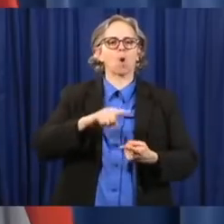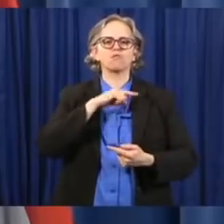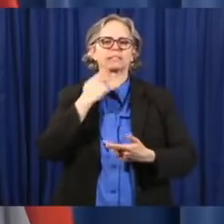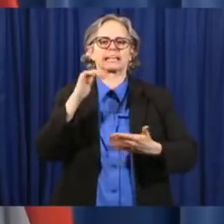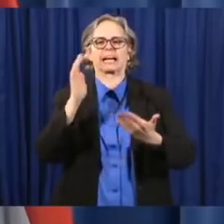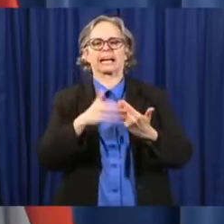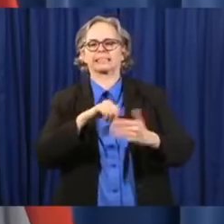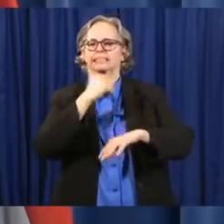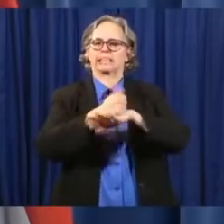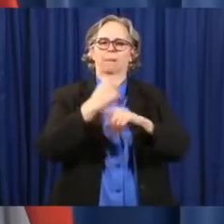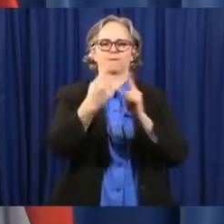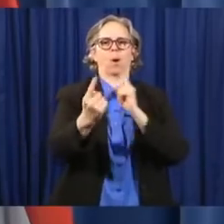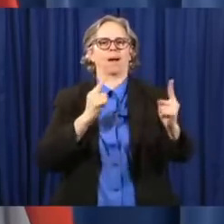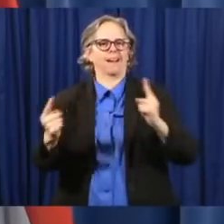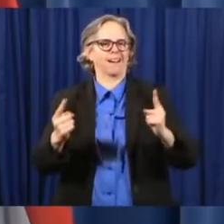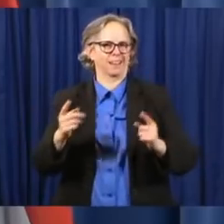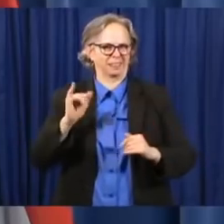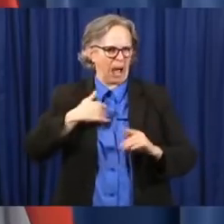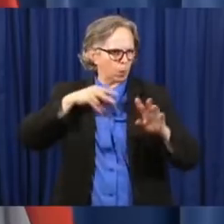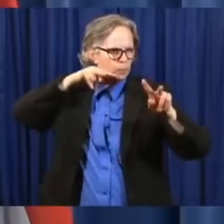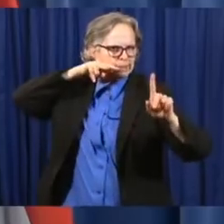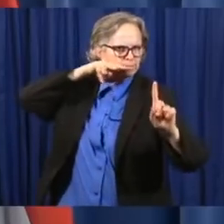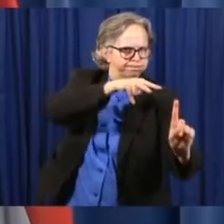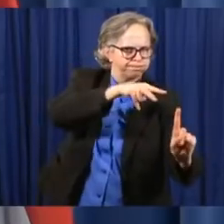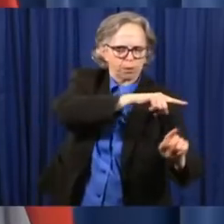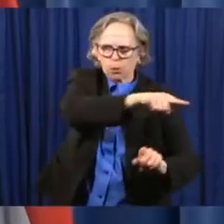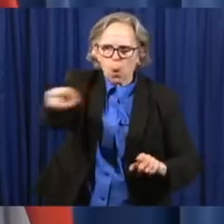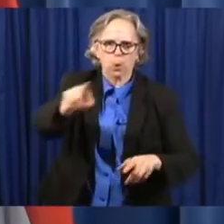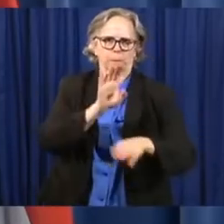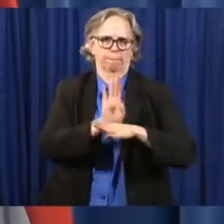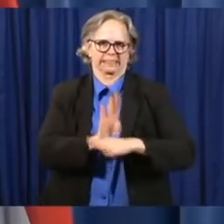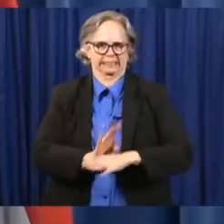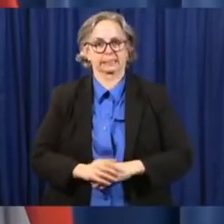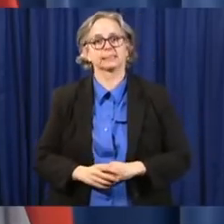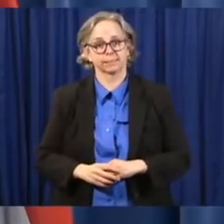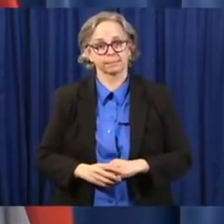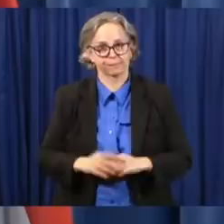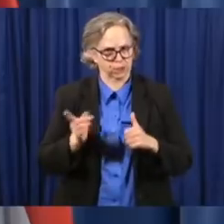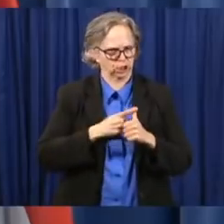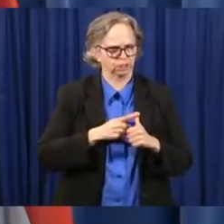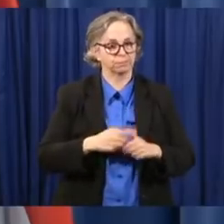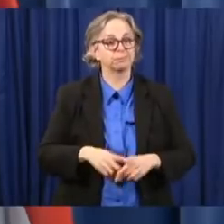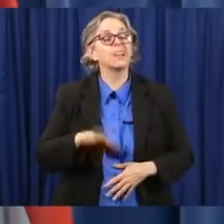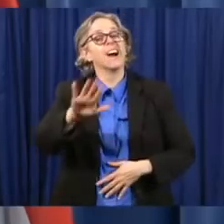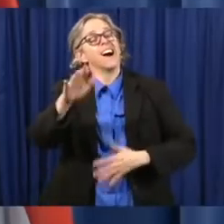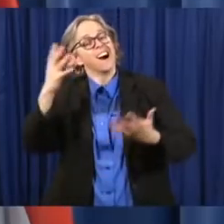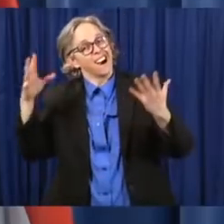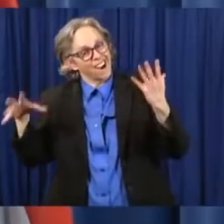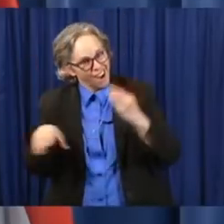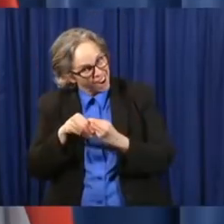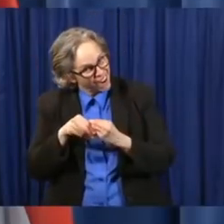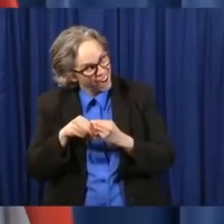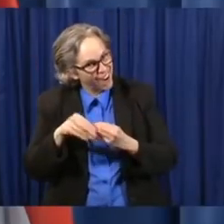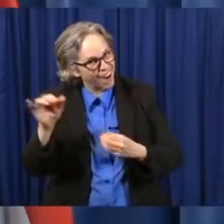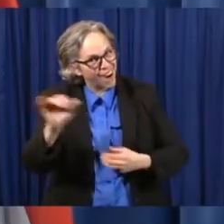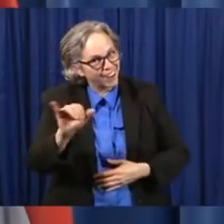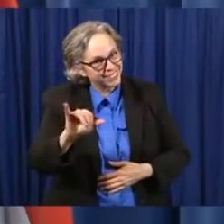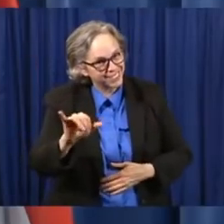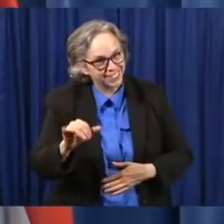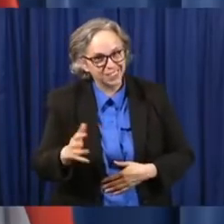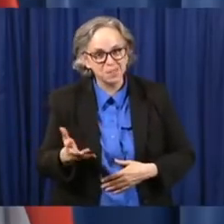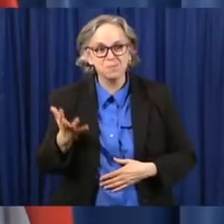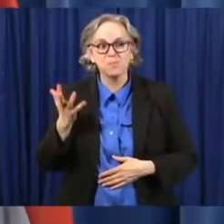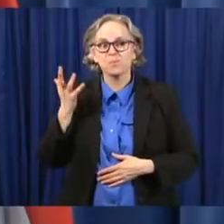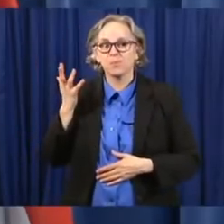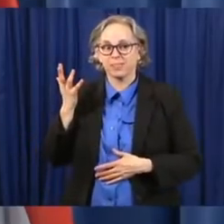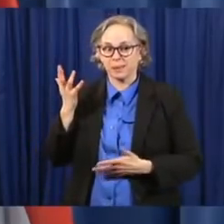amount of exposure. But it's also why we cannot look at May 1st